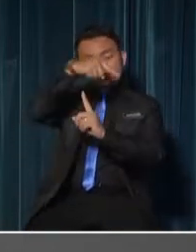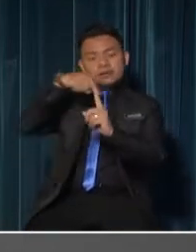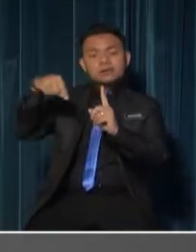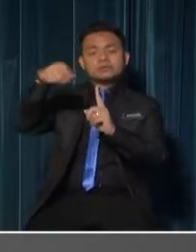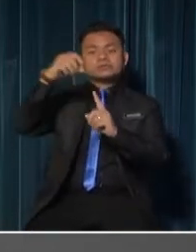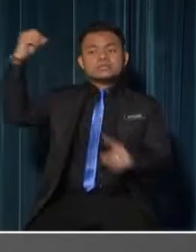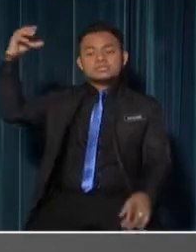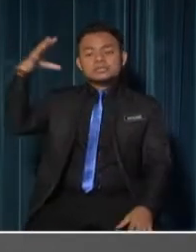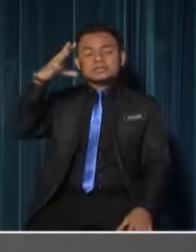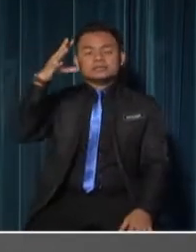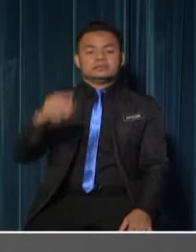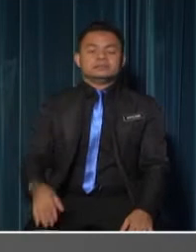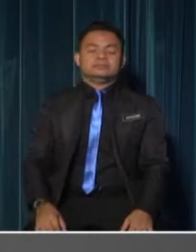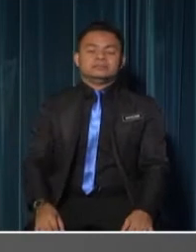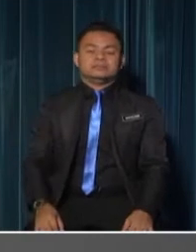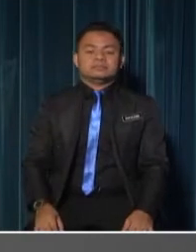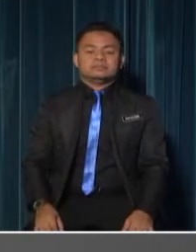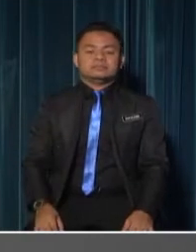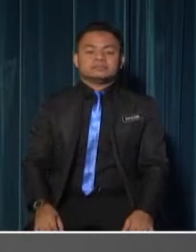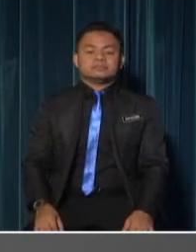sun in their orbits.